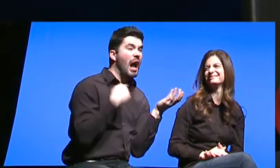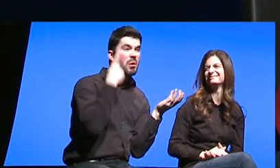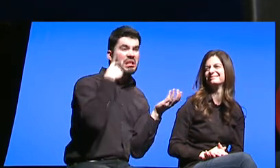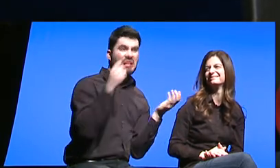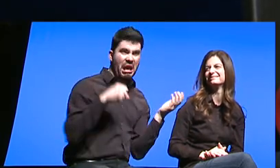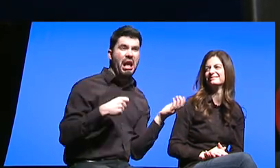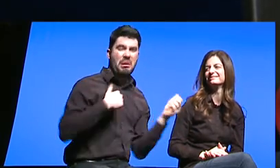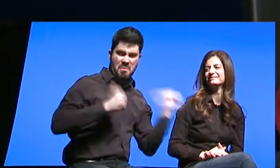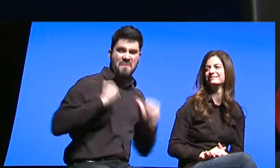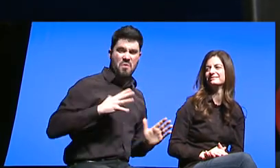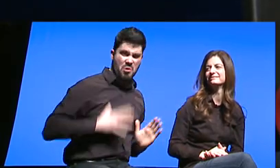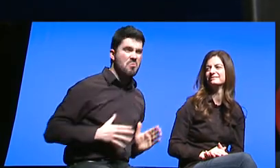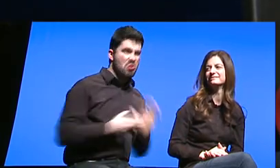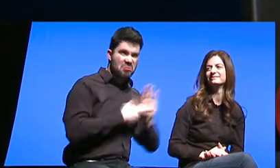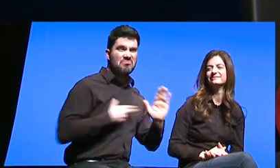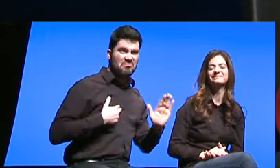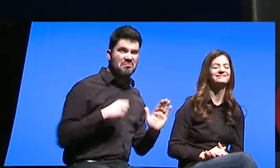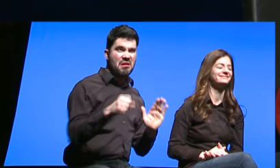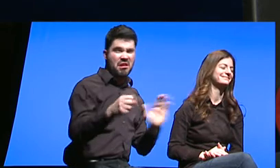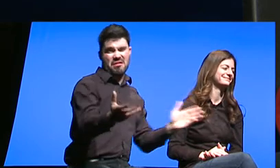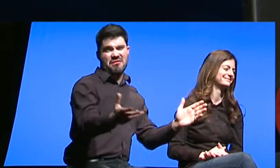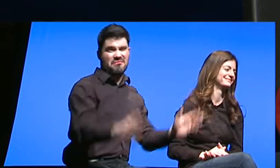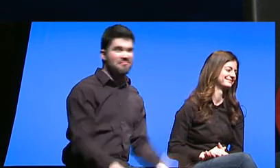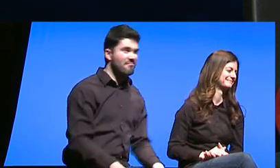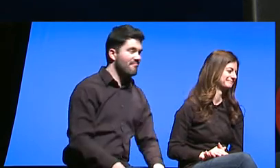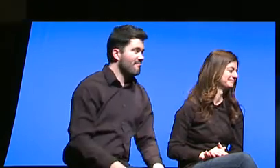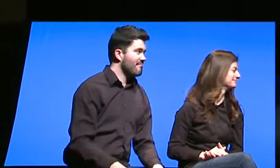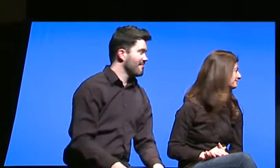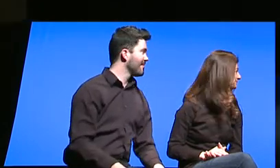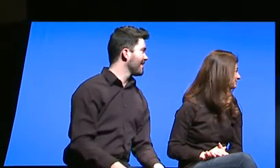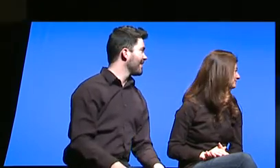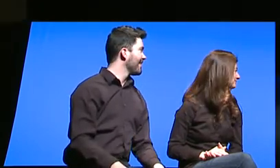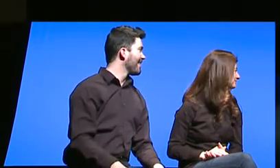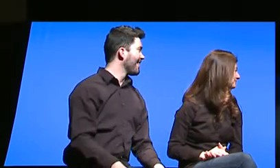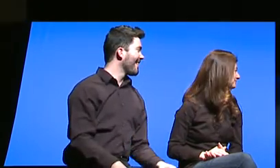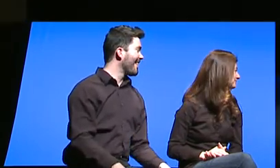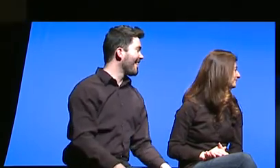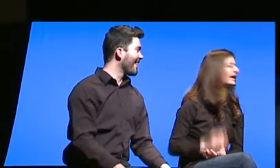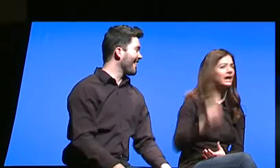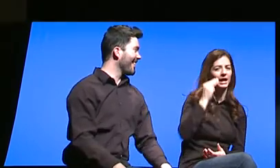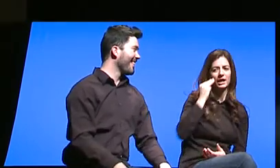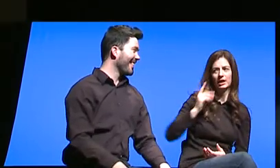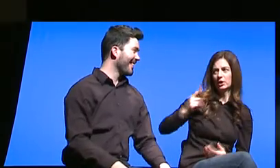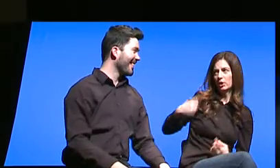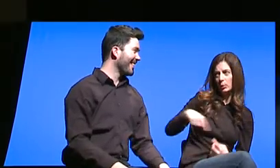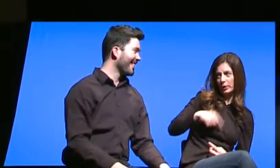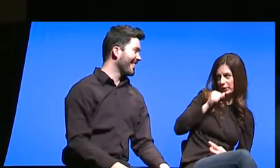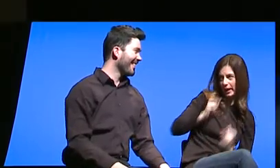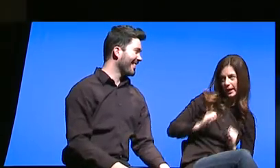sure. Yeah, definitely. Okay, we're not actors, but